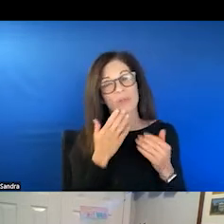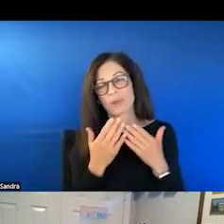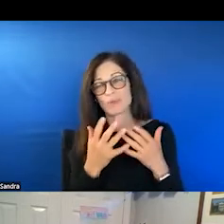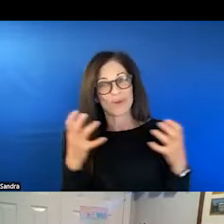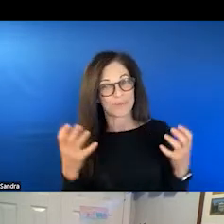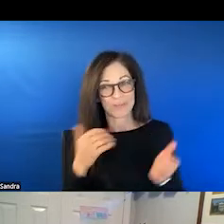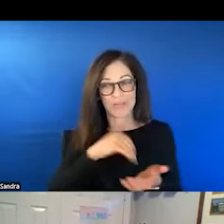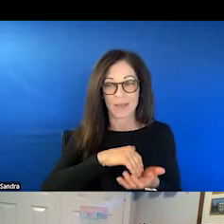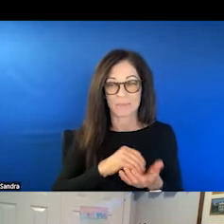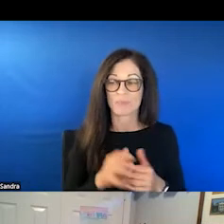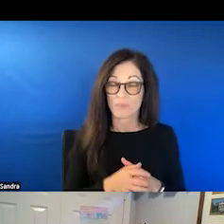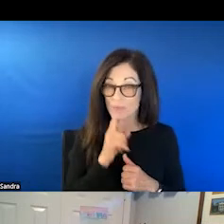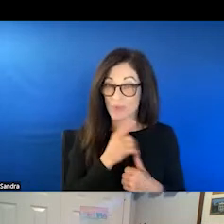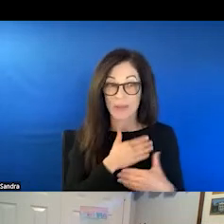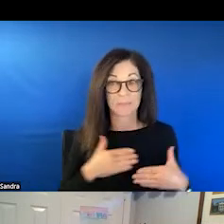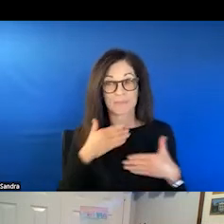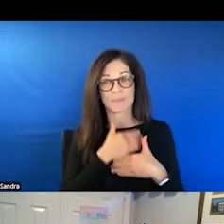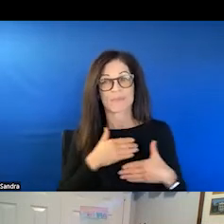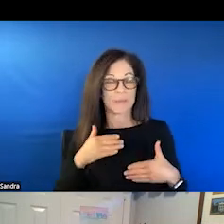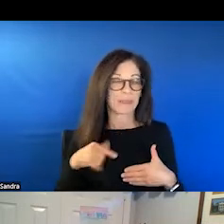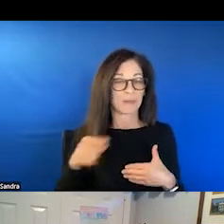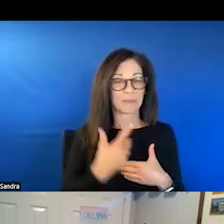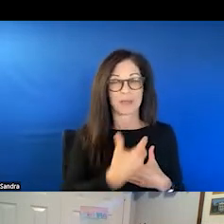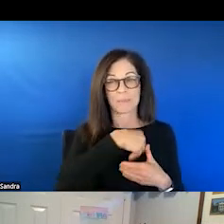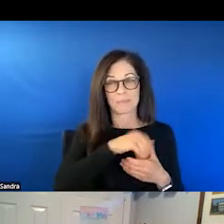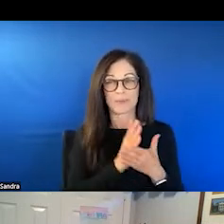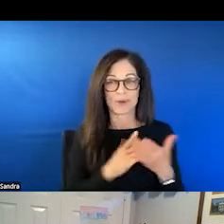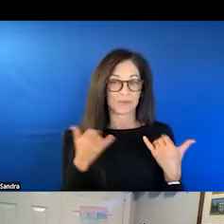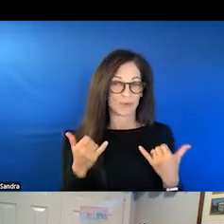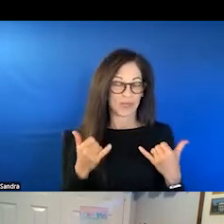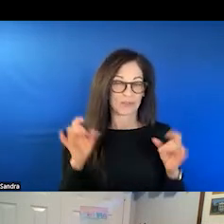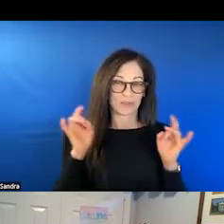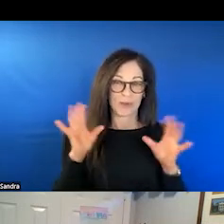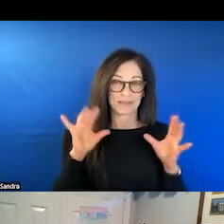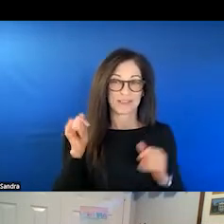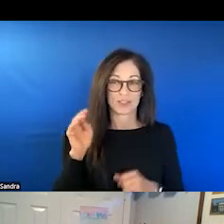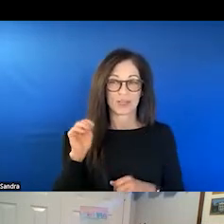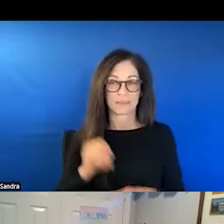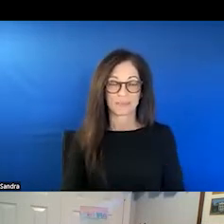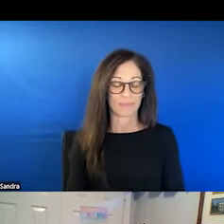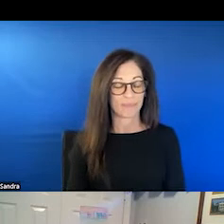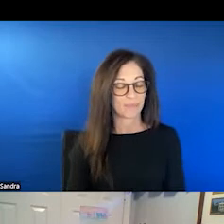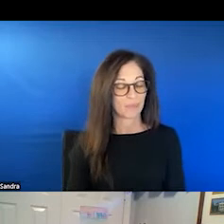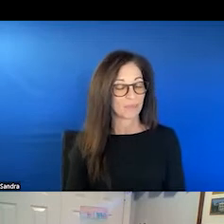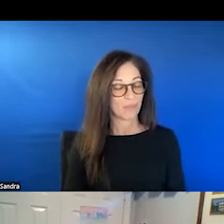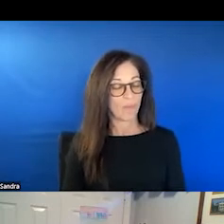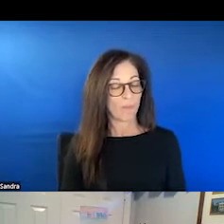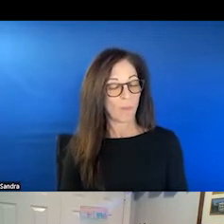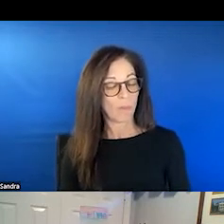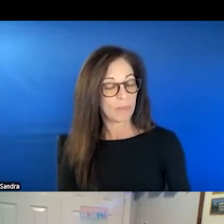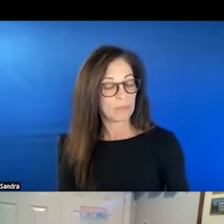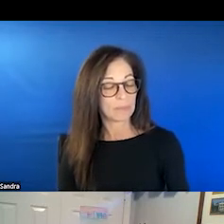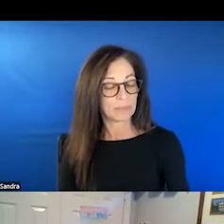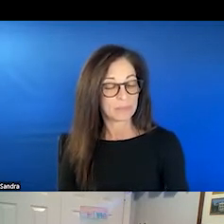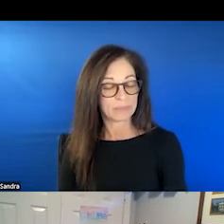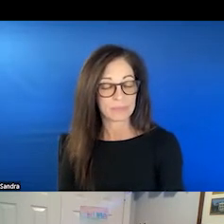again. And we really appreciate your being a part of today's crisis jam. And I think we'll move